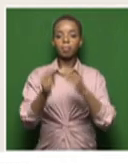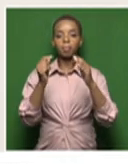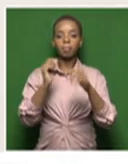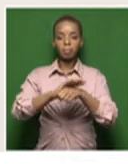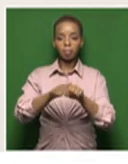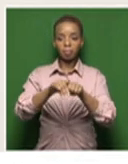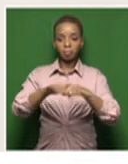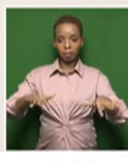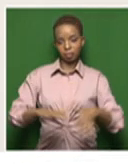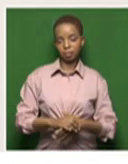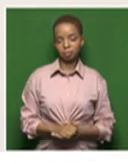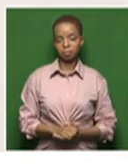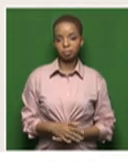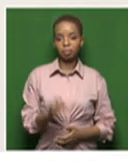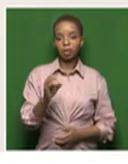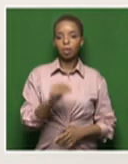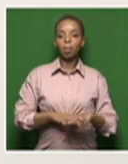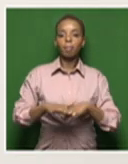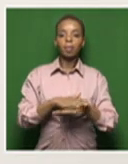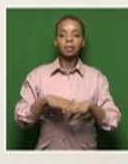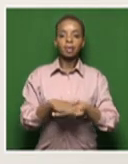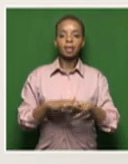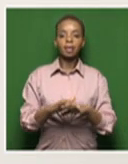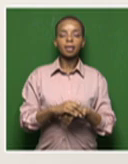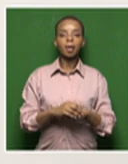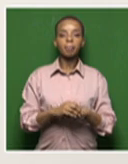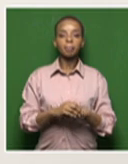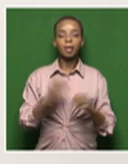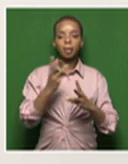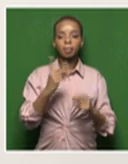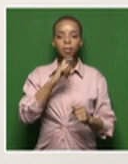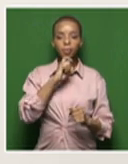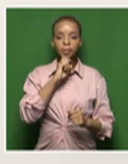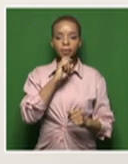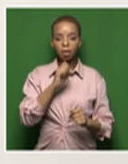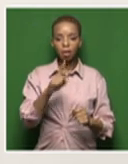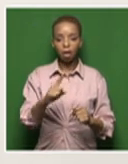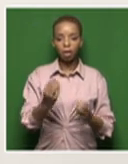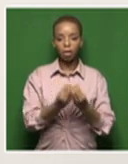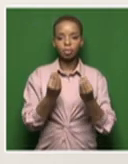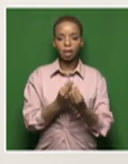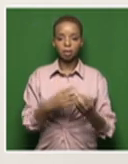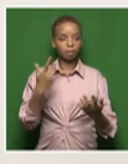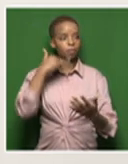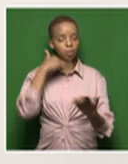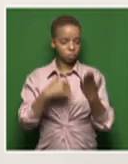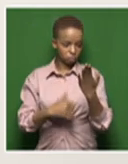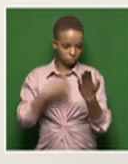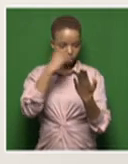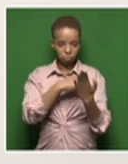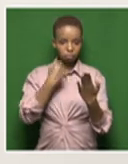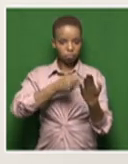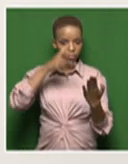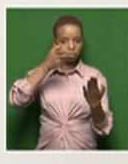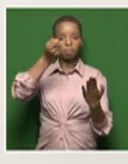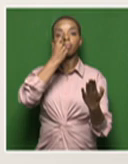Basically, there's been a growth in the use of artificial intelligence in many things, and facial recognition is actually